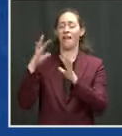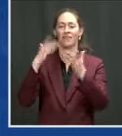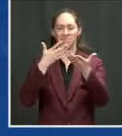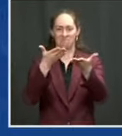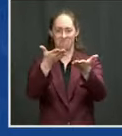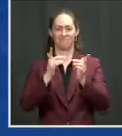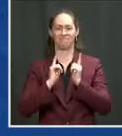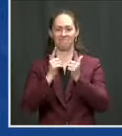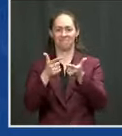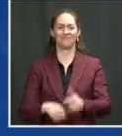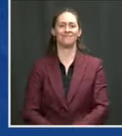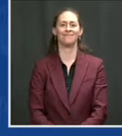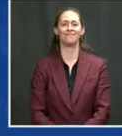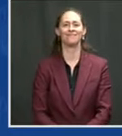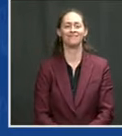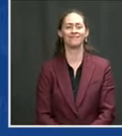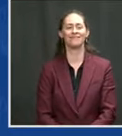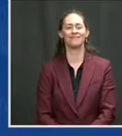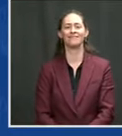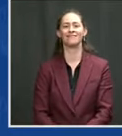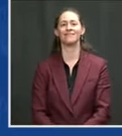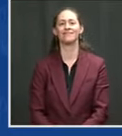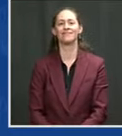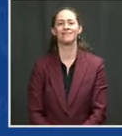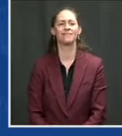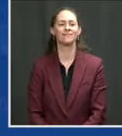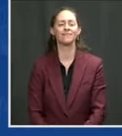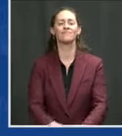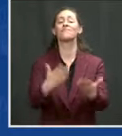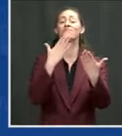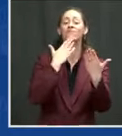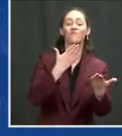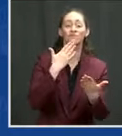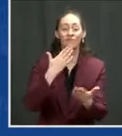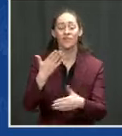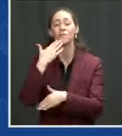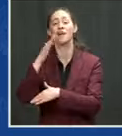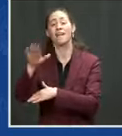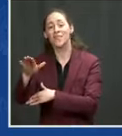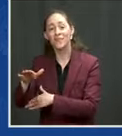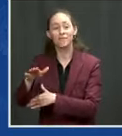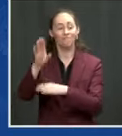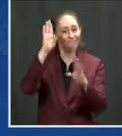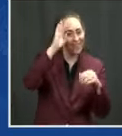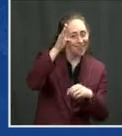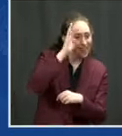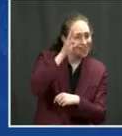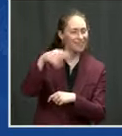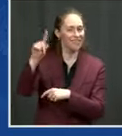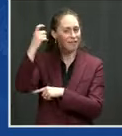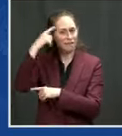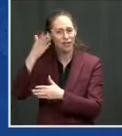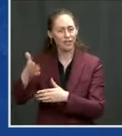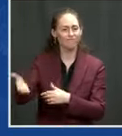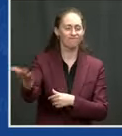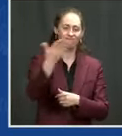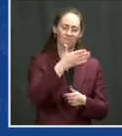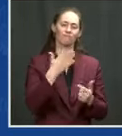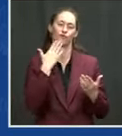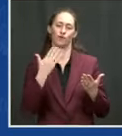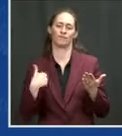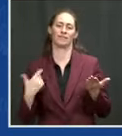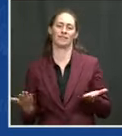Thank you so much. Good afternoon, Mr. President. Good afternoon. Governor, it's just so very good to be with you today. I want to echo and thank